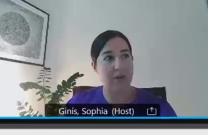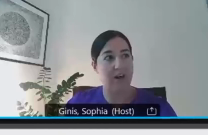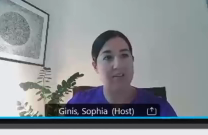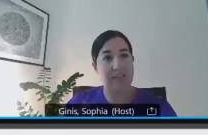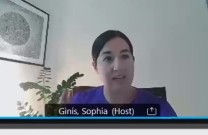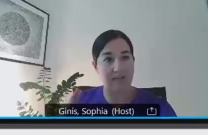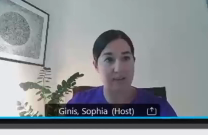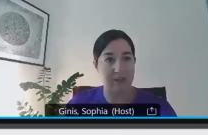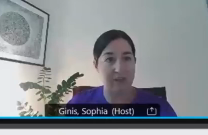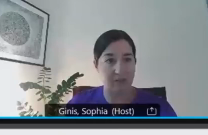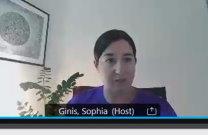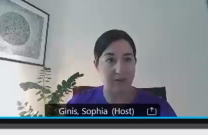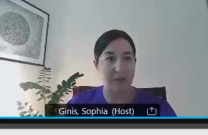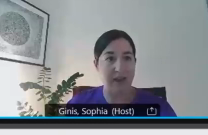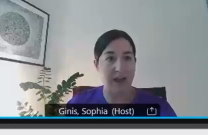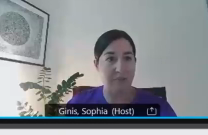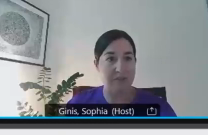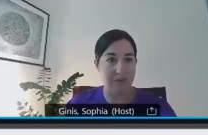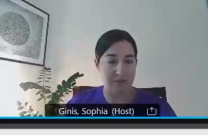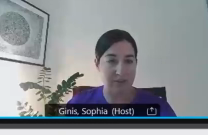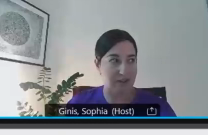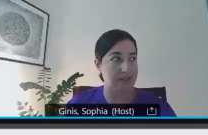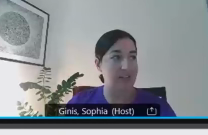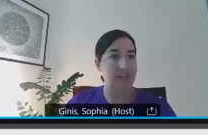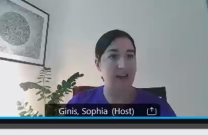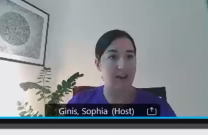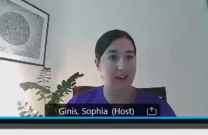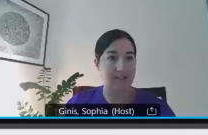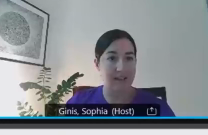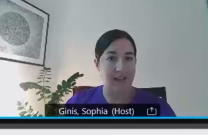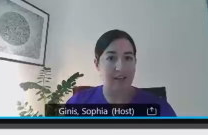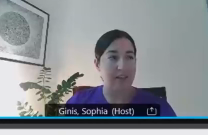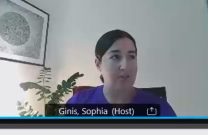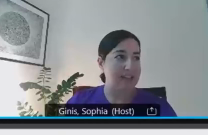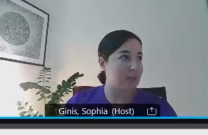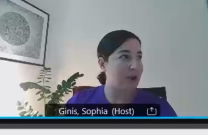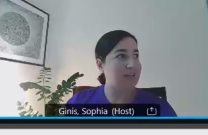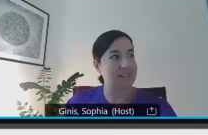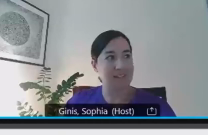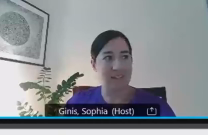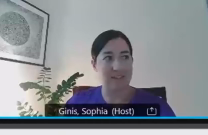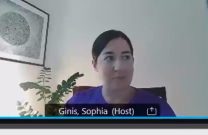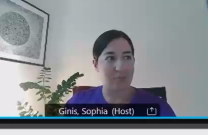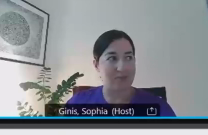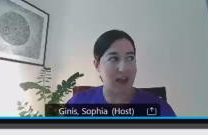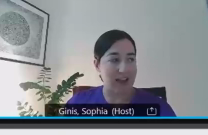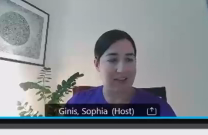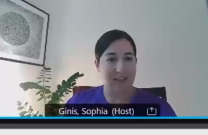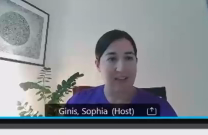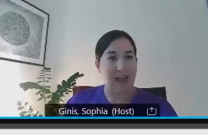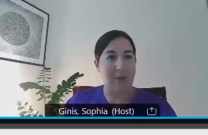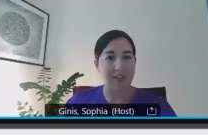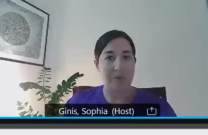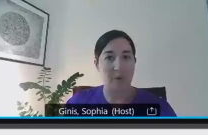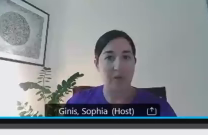right now we are seeking their initial feedback on potential station study areas. That is a process that gets to be